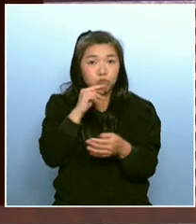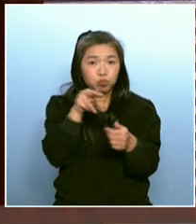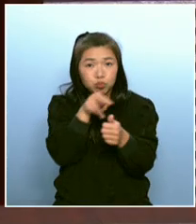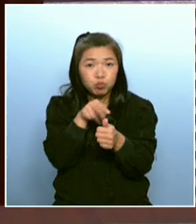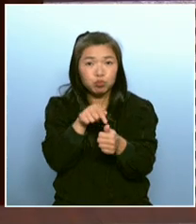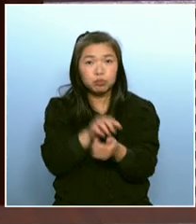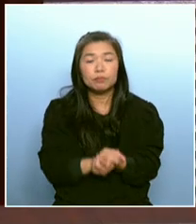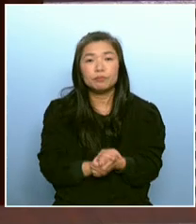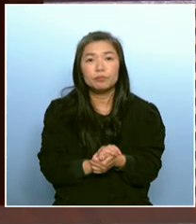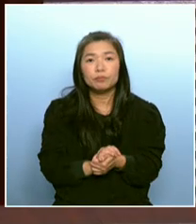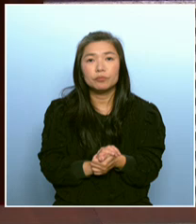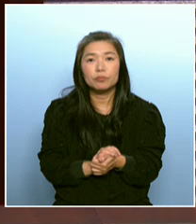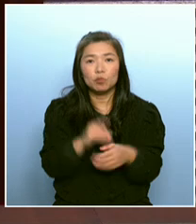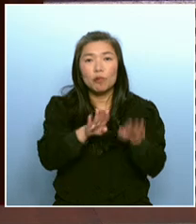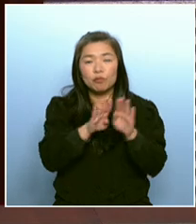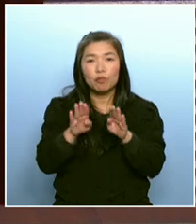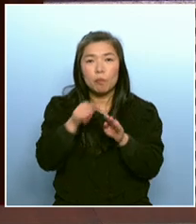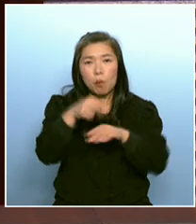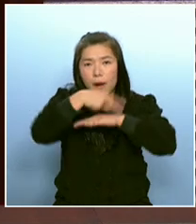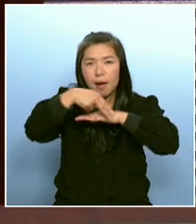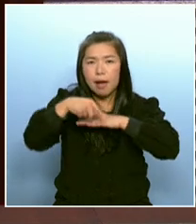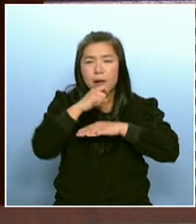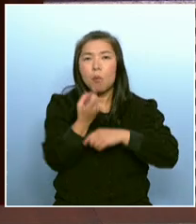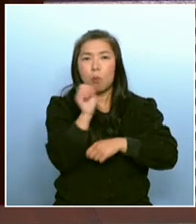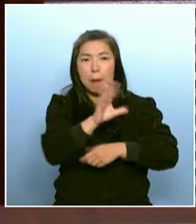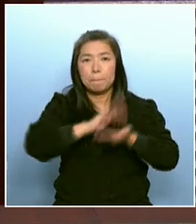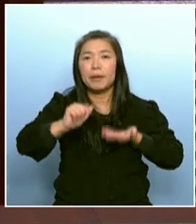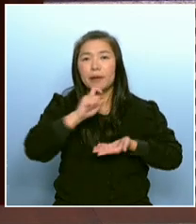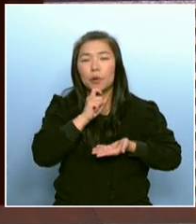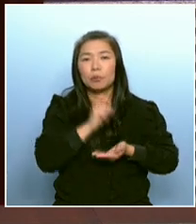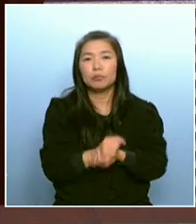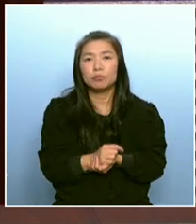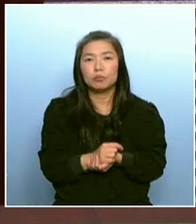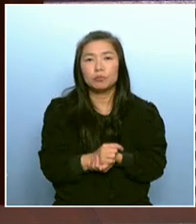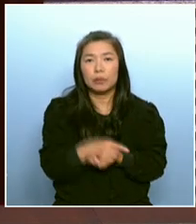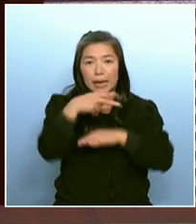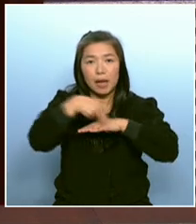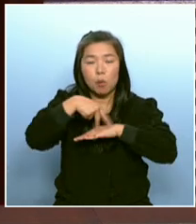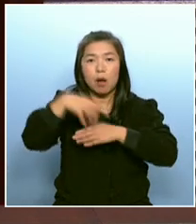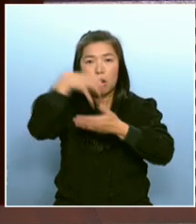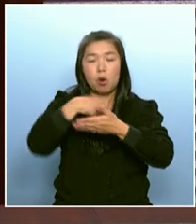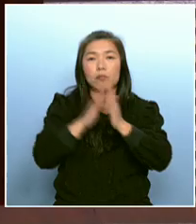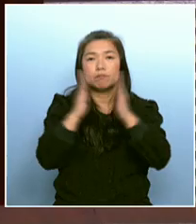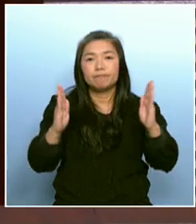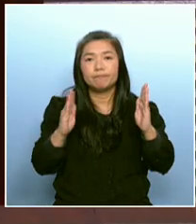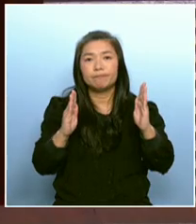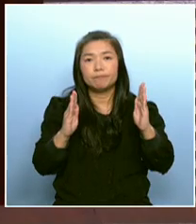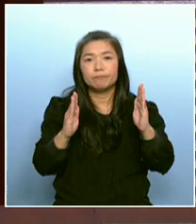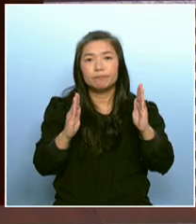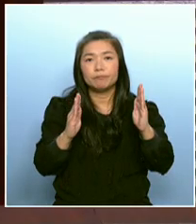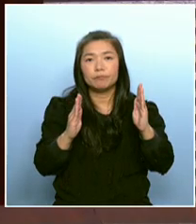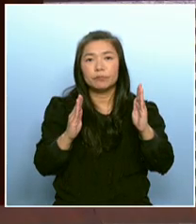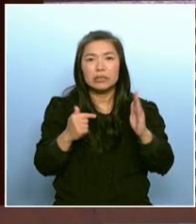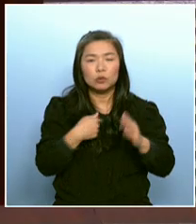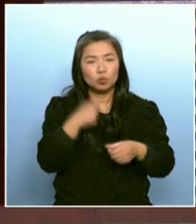capabilities. In terms of monitoring the quality of the organizations, in our specification, we set out clearly